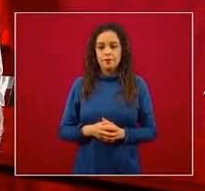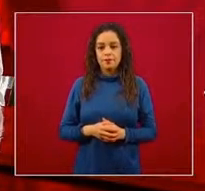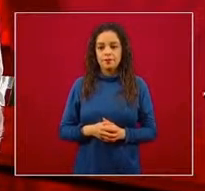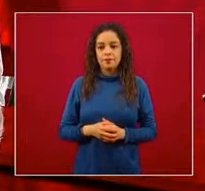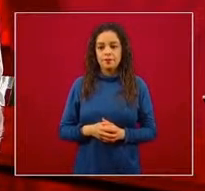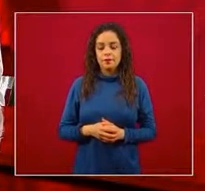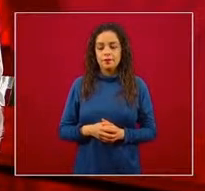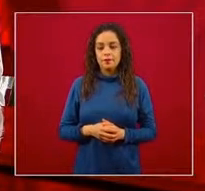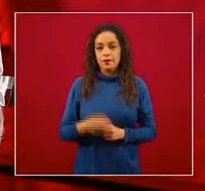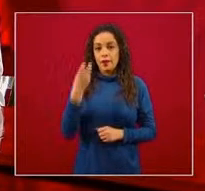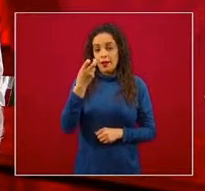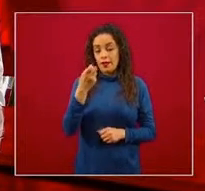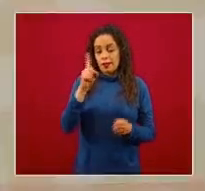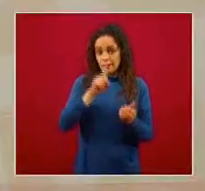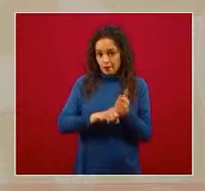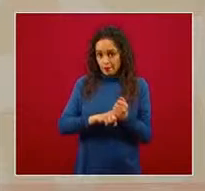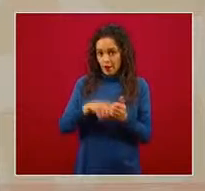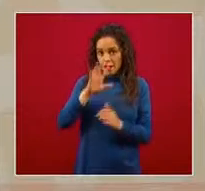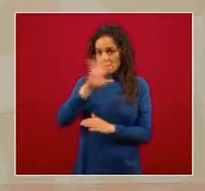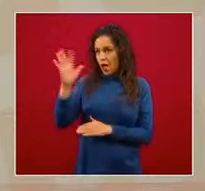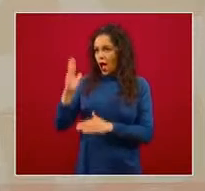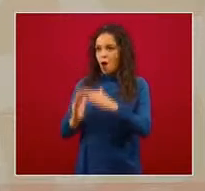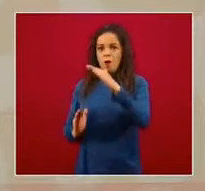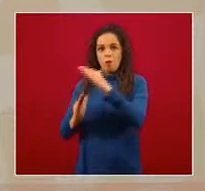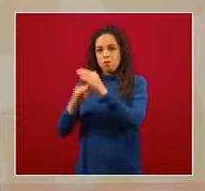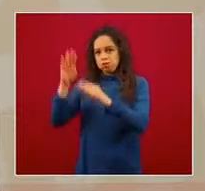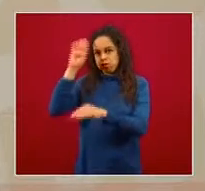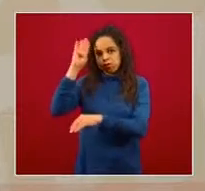the Senate, the peak.